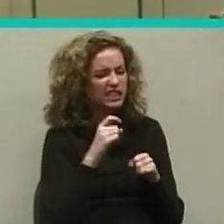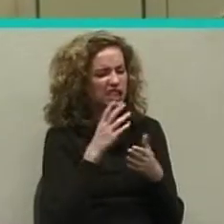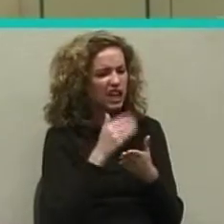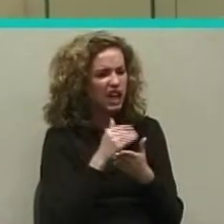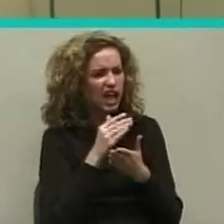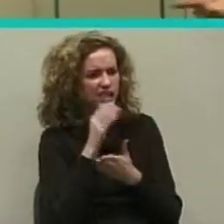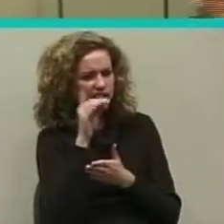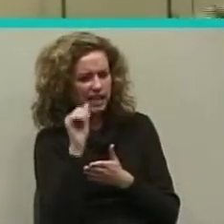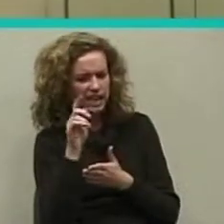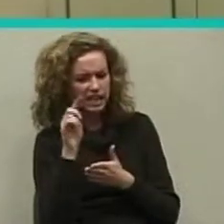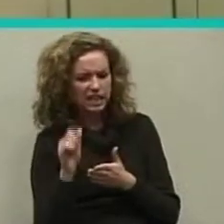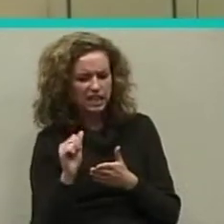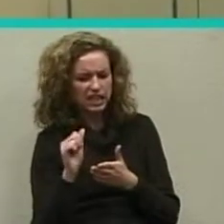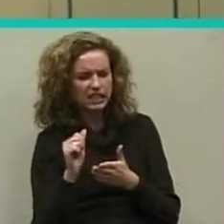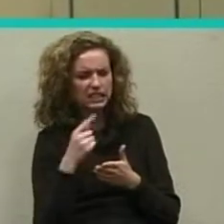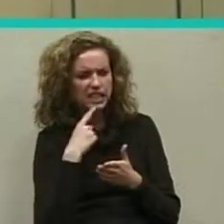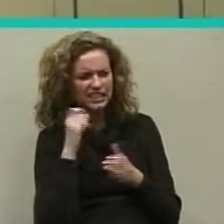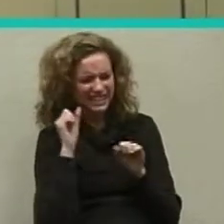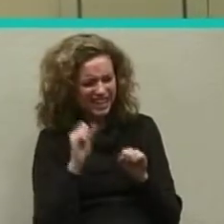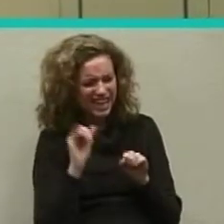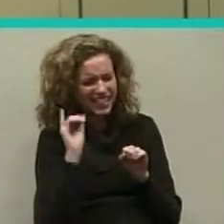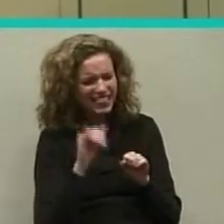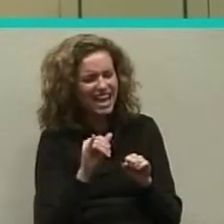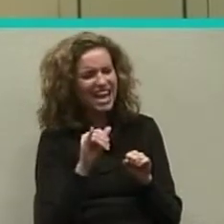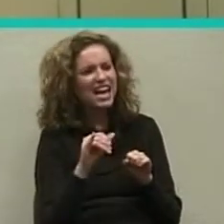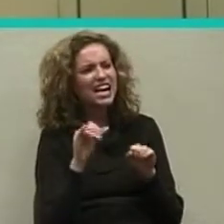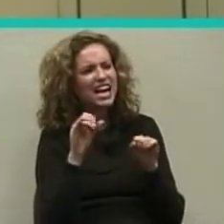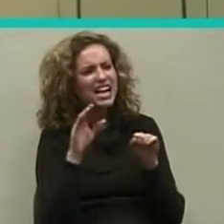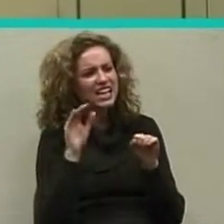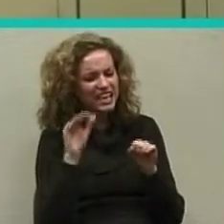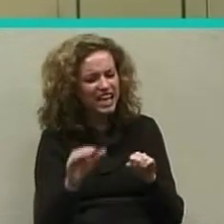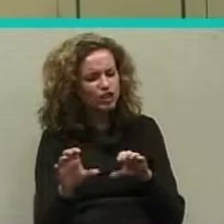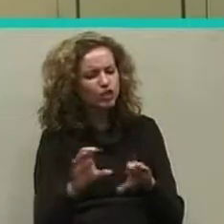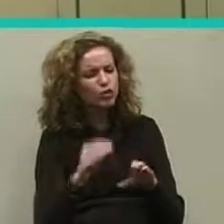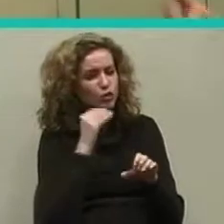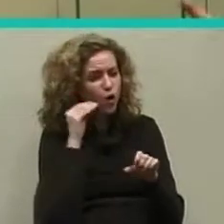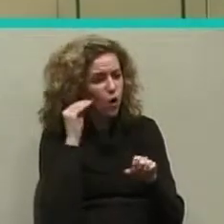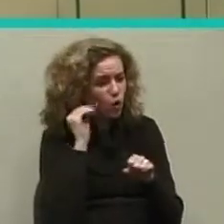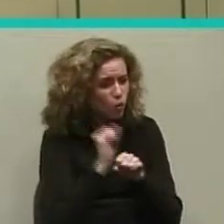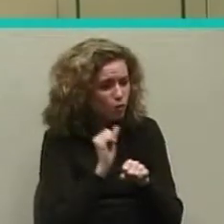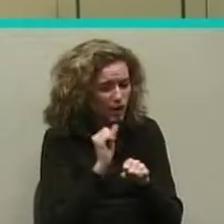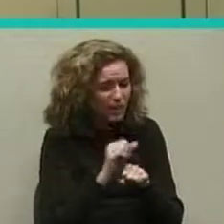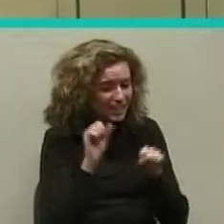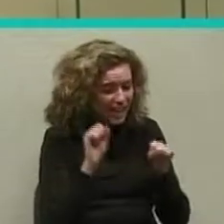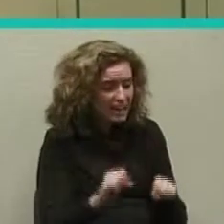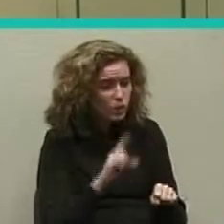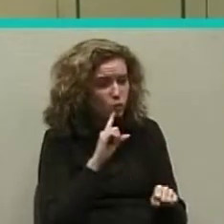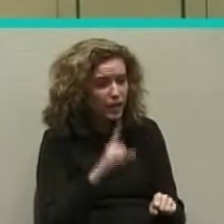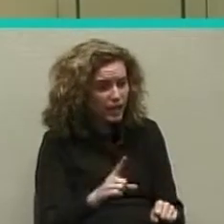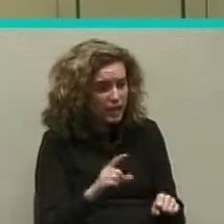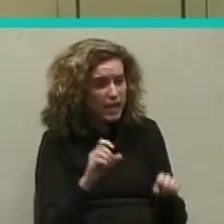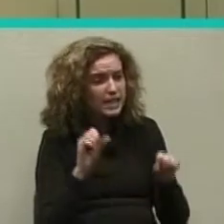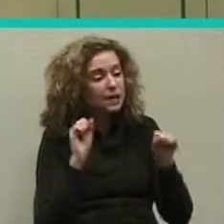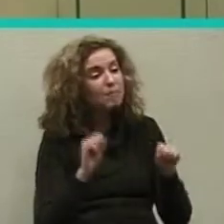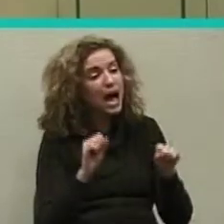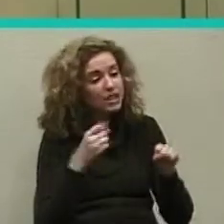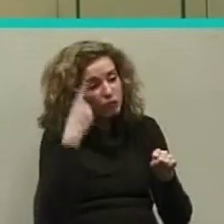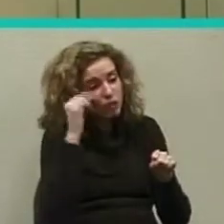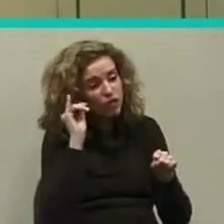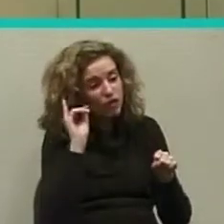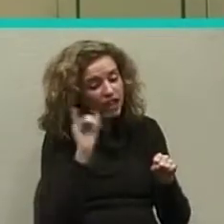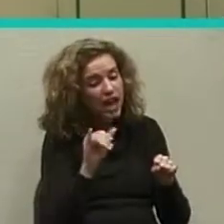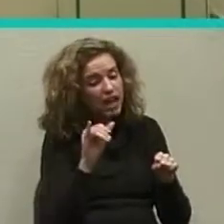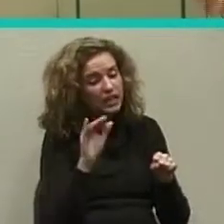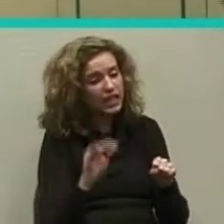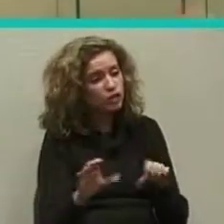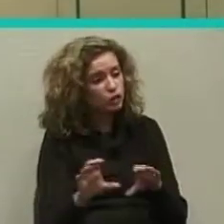homework? Could this kid do this on a bet? That should be part of the data that I'm going to collect.